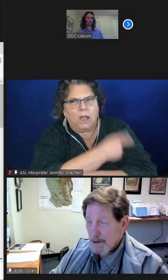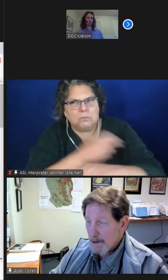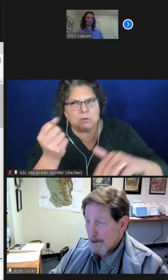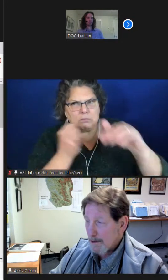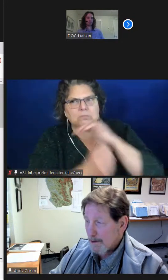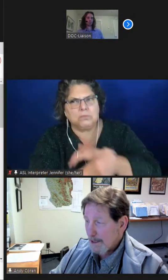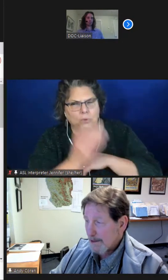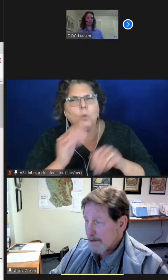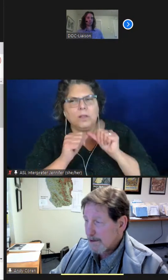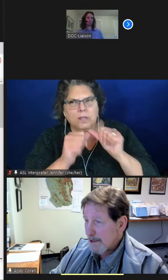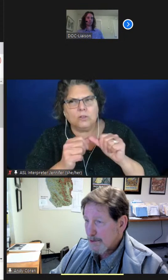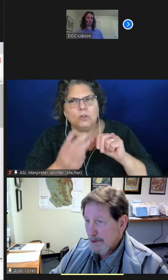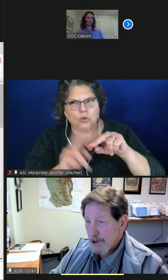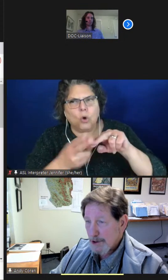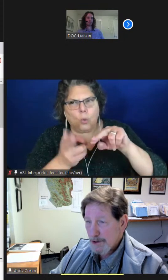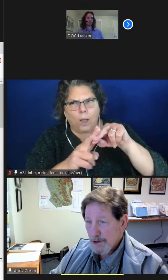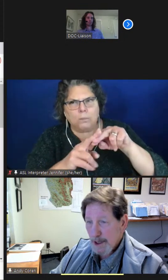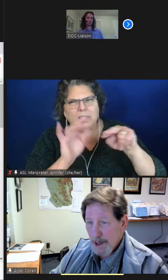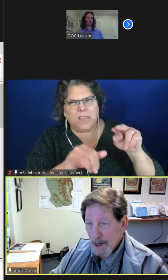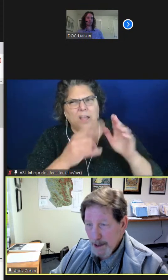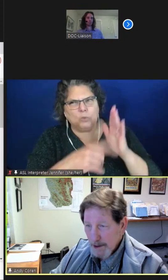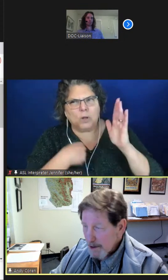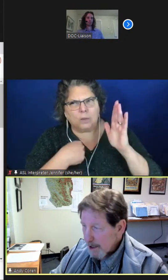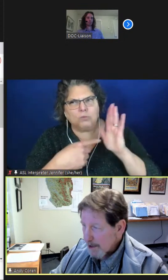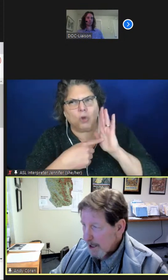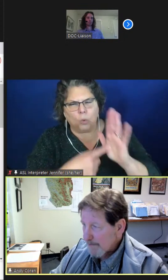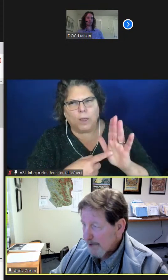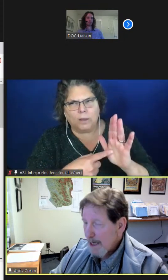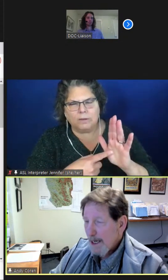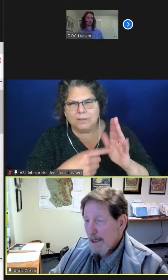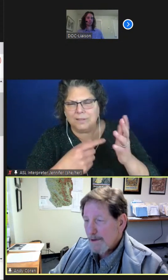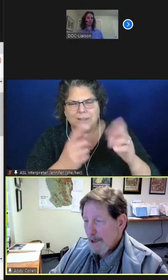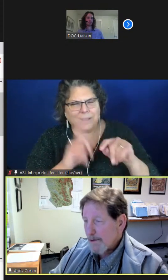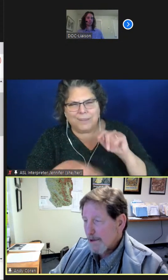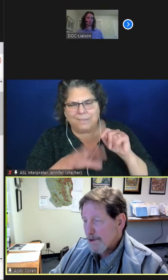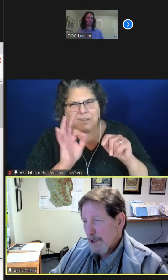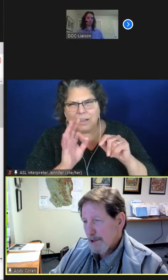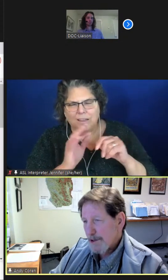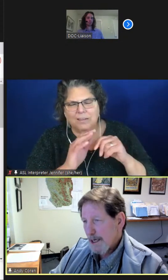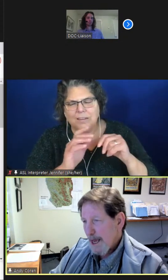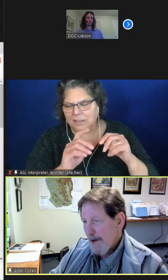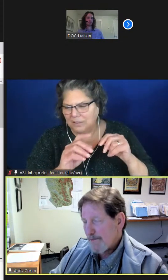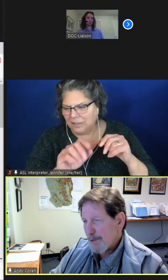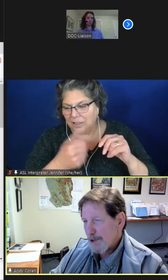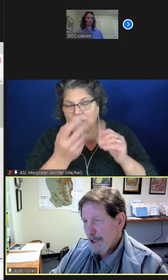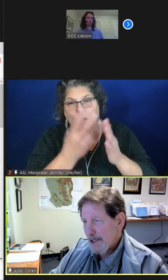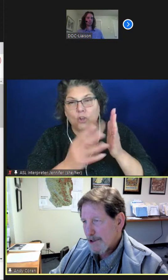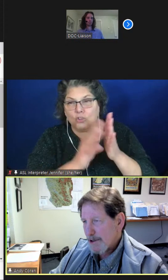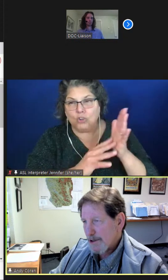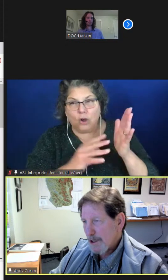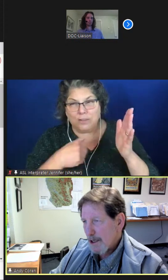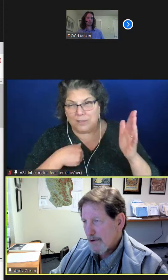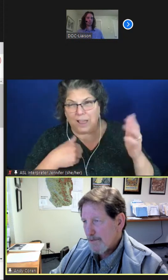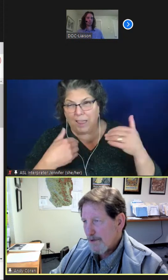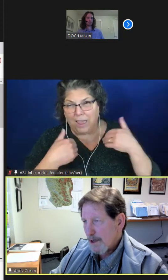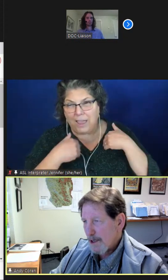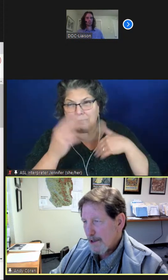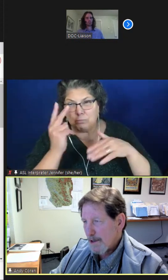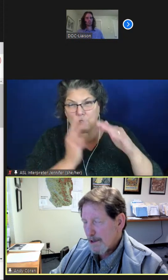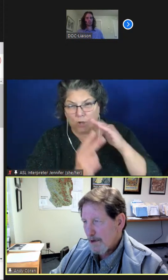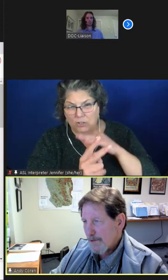Okay. That's what I showed you. I can't find the other charts that I have. Projections